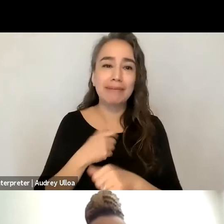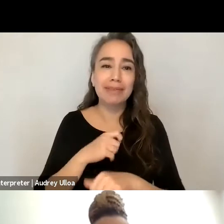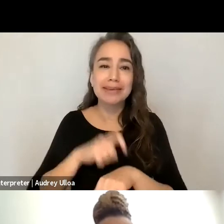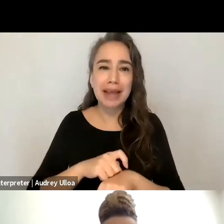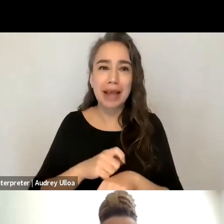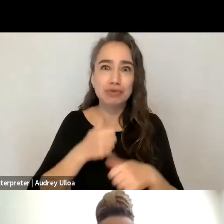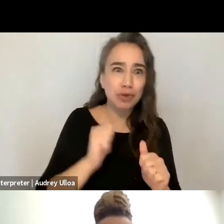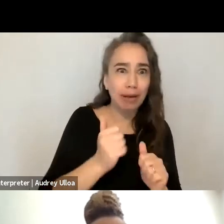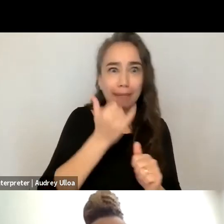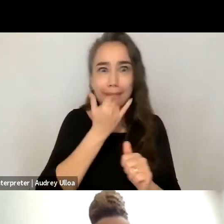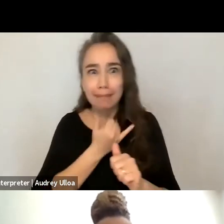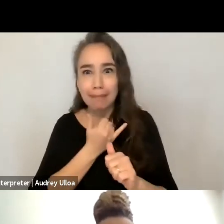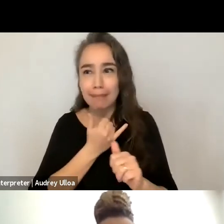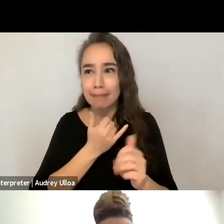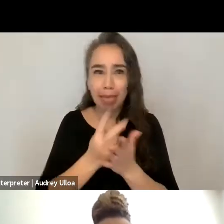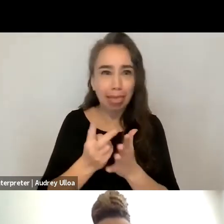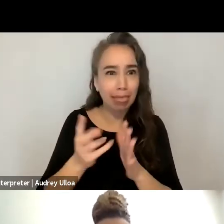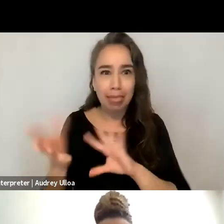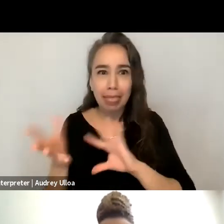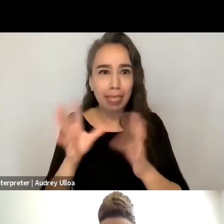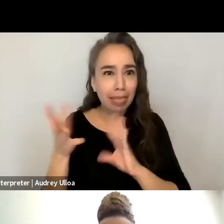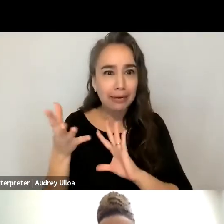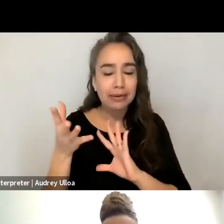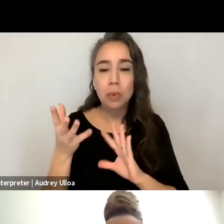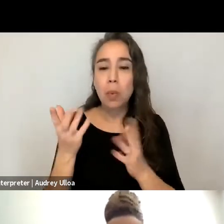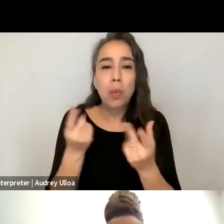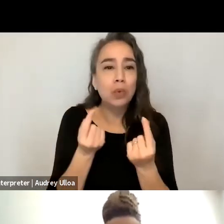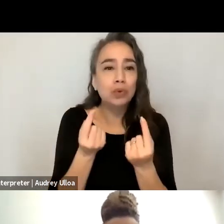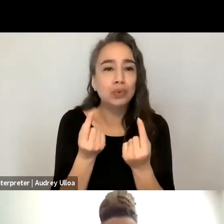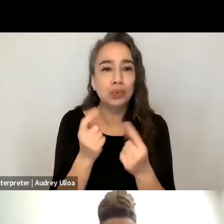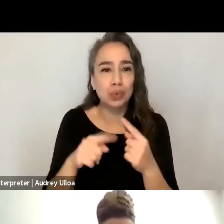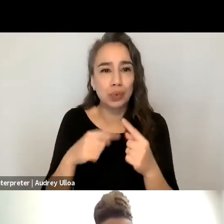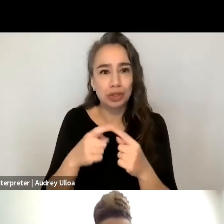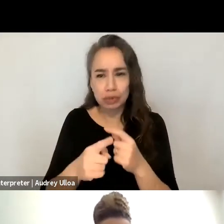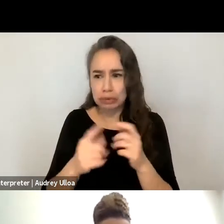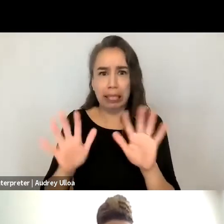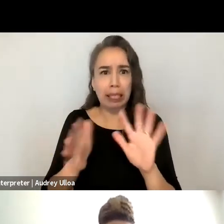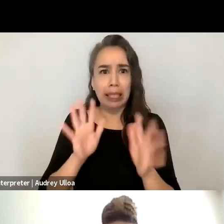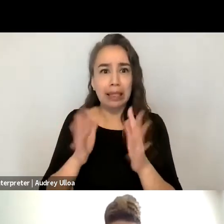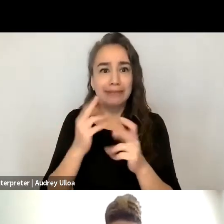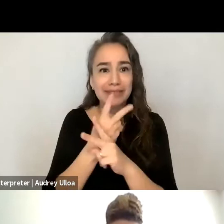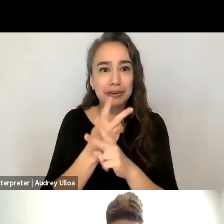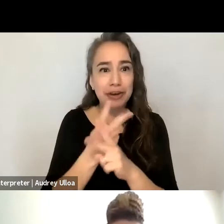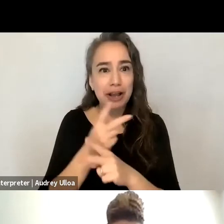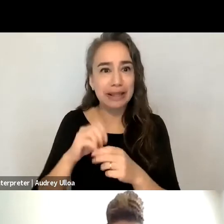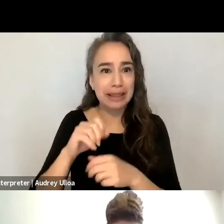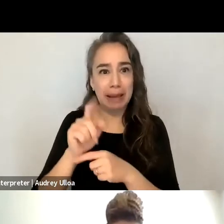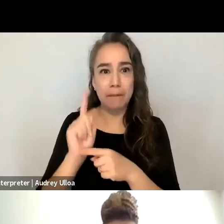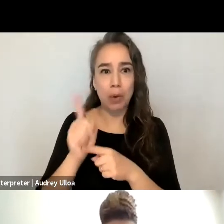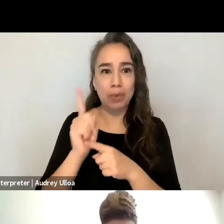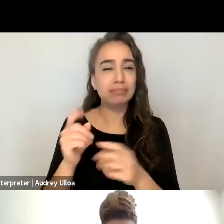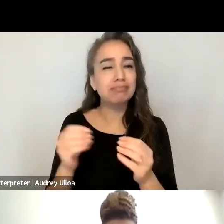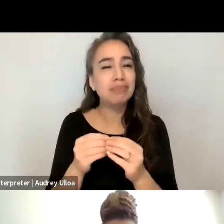right? So what are those things that you did that you just had to figure out if they work? Tell us a little bit about that.